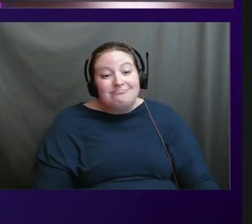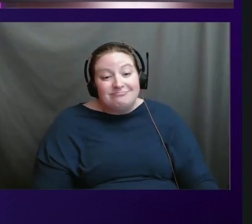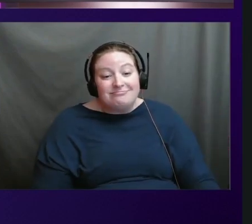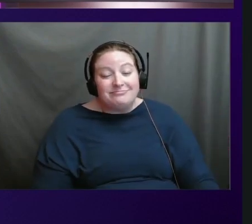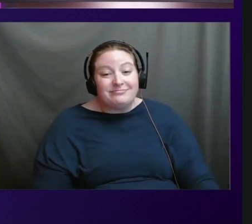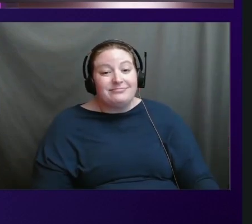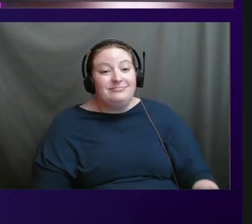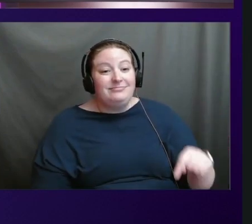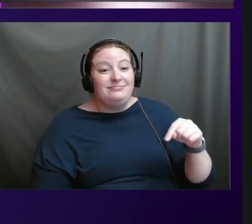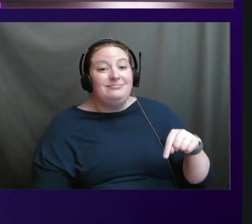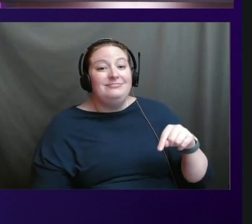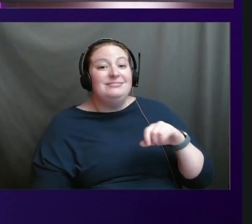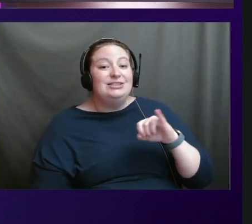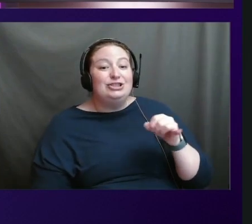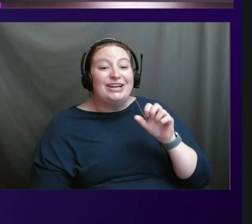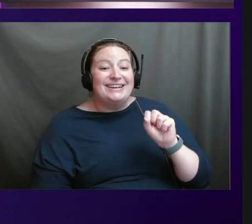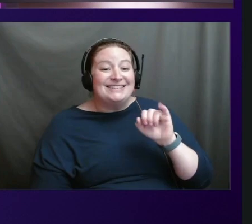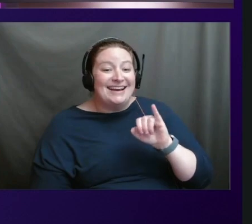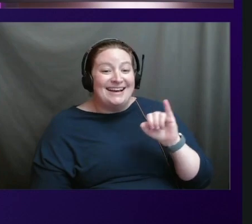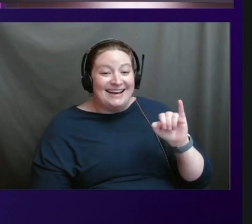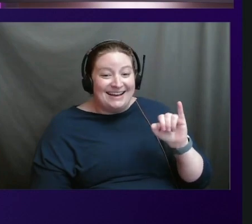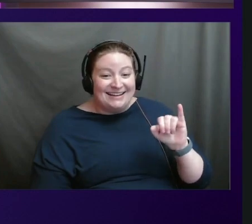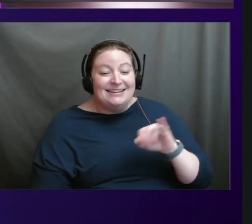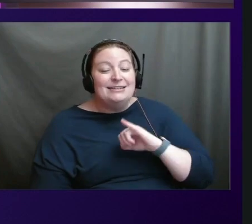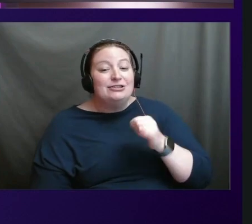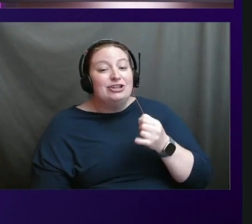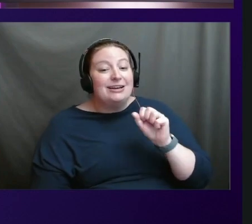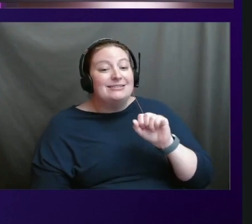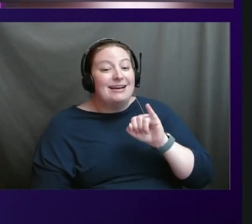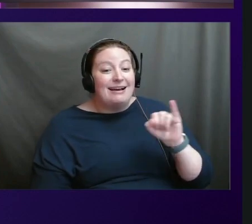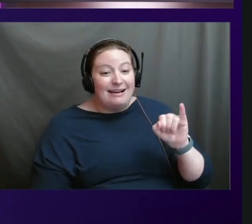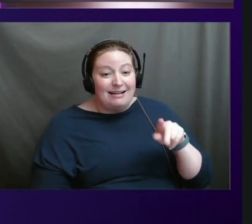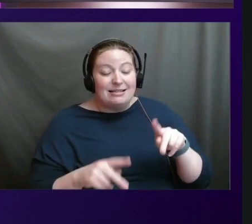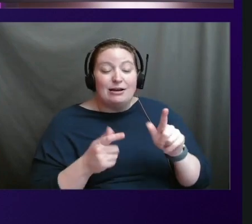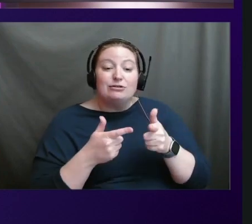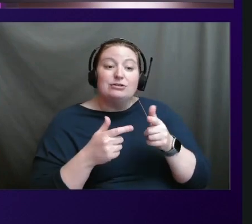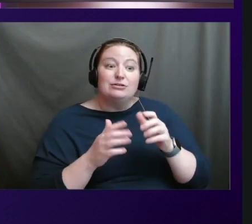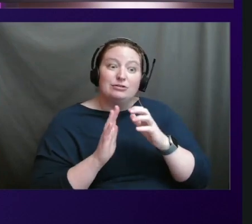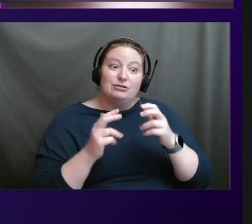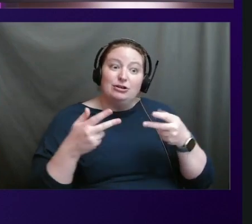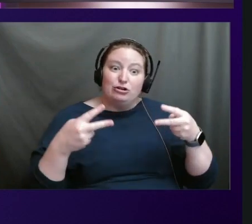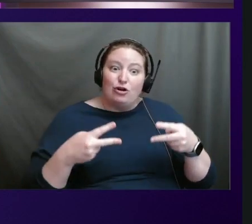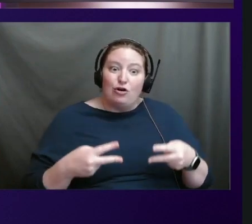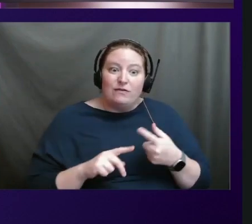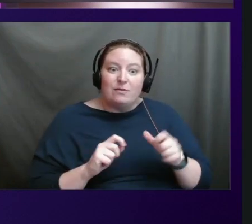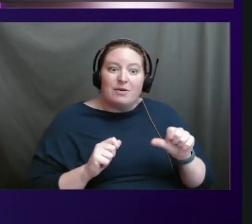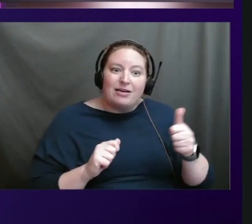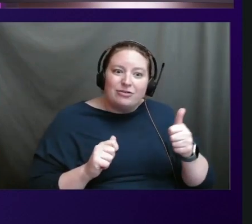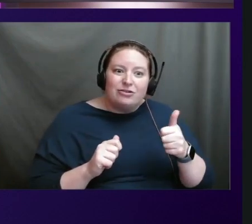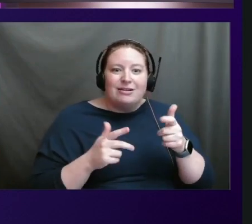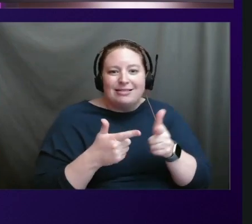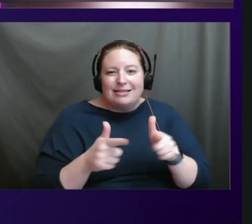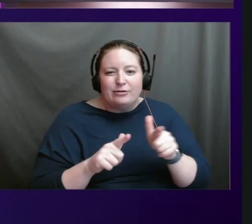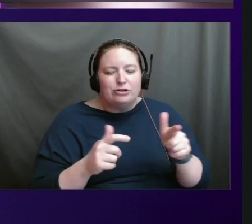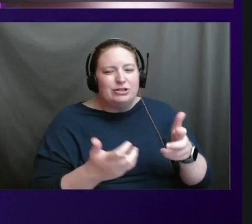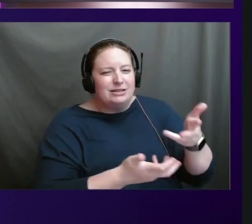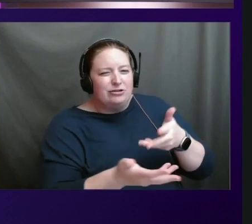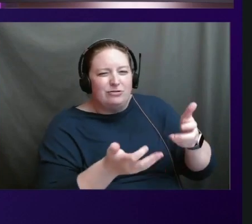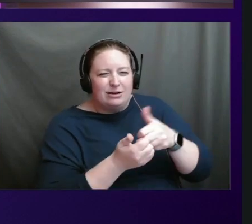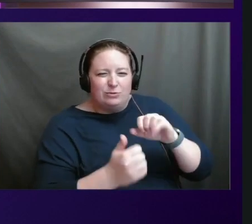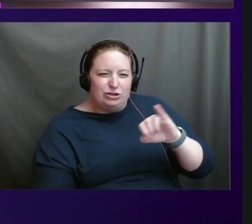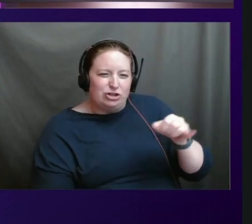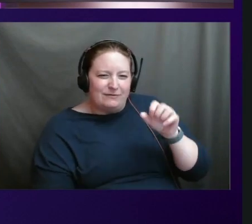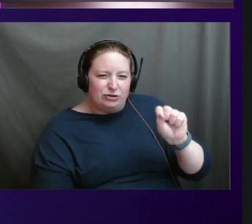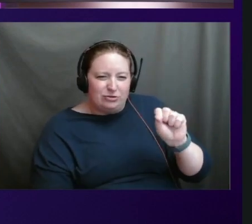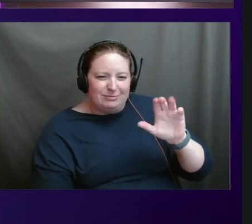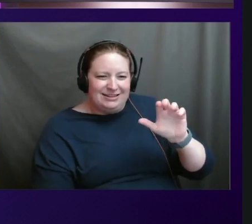second tool is JSII. JSII allows code from other languages to naturally interact with JavaScript classes. This is how we're able to